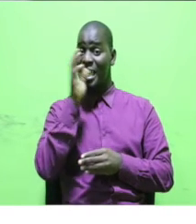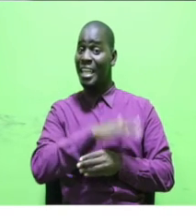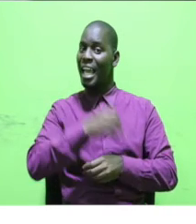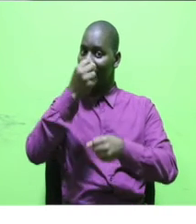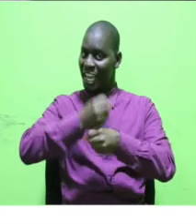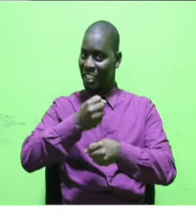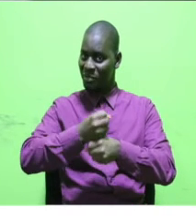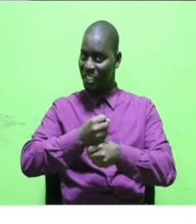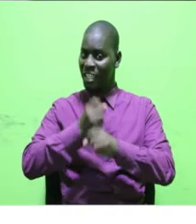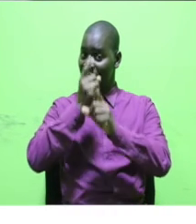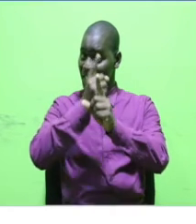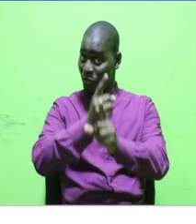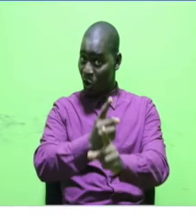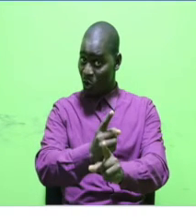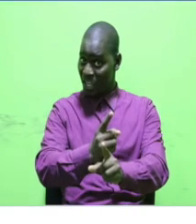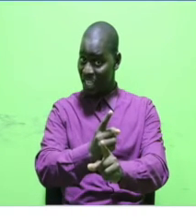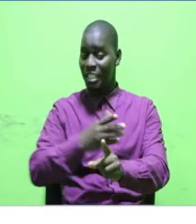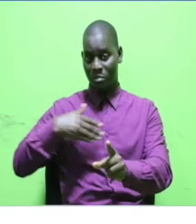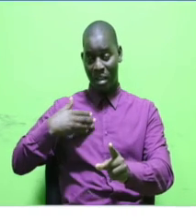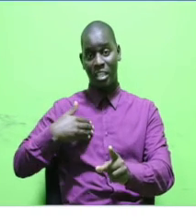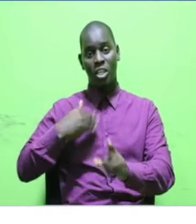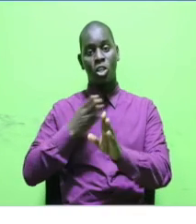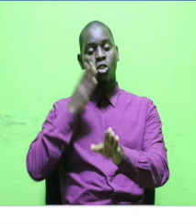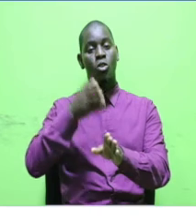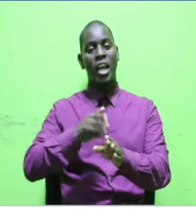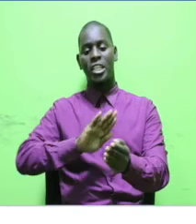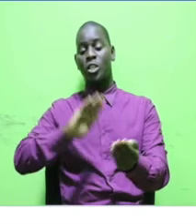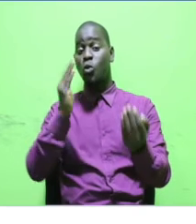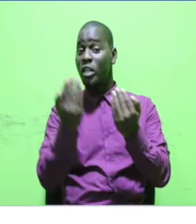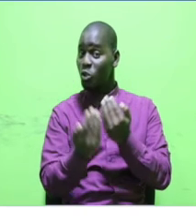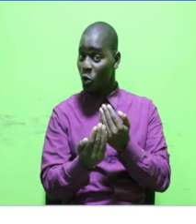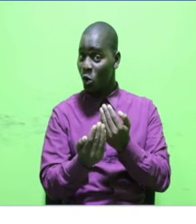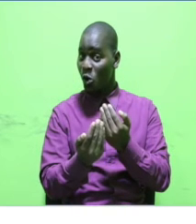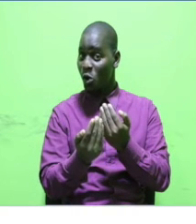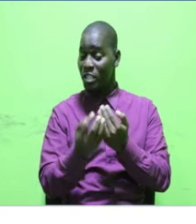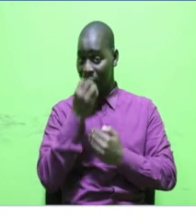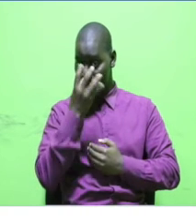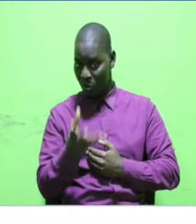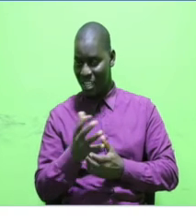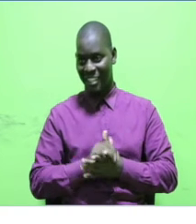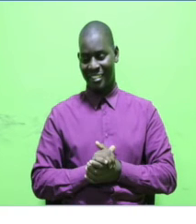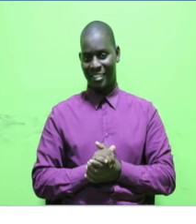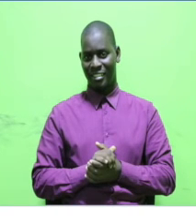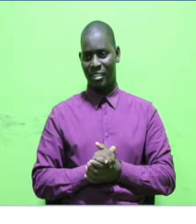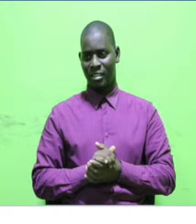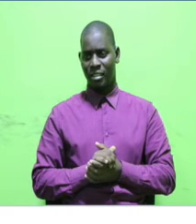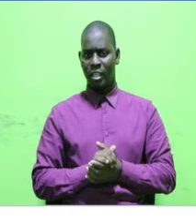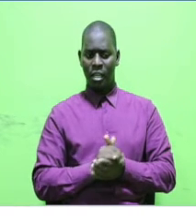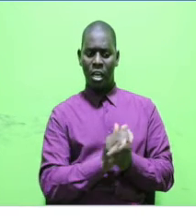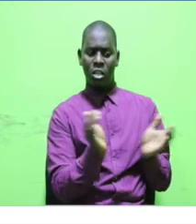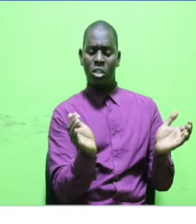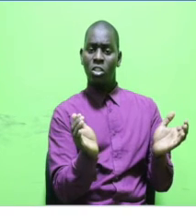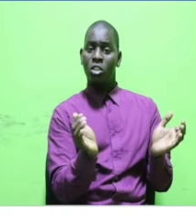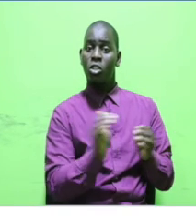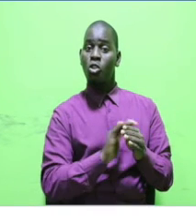our daily activities. We can do the following to reduce waste production. Use clothes instead of